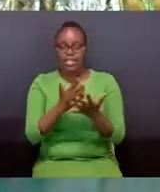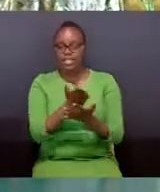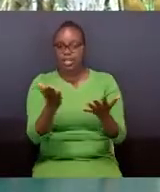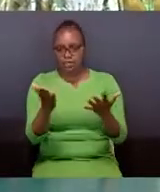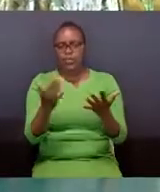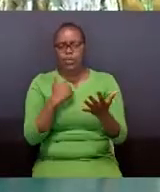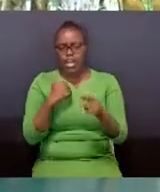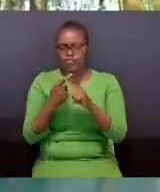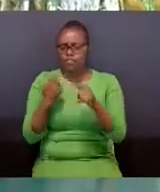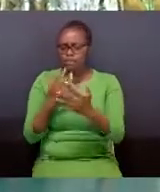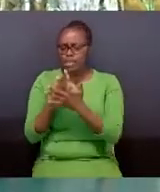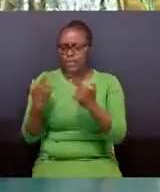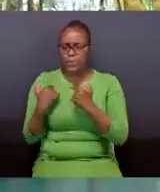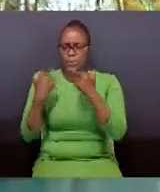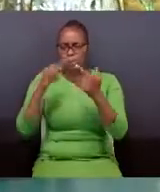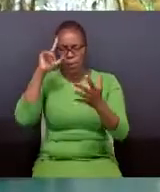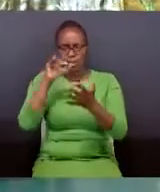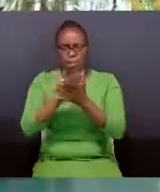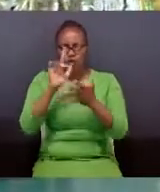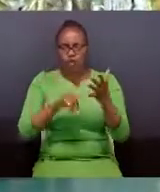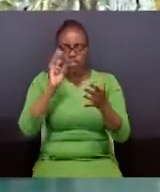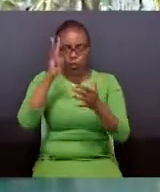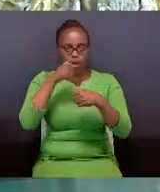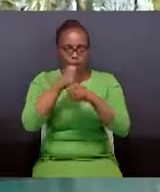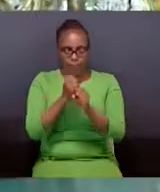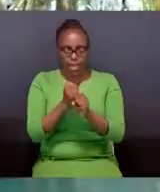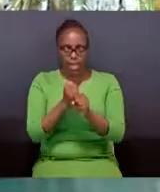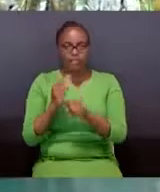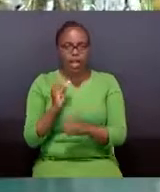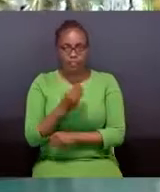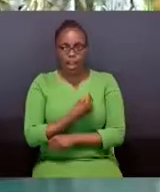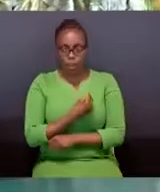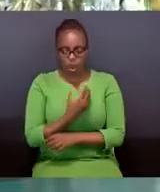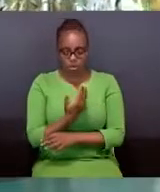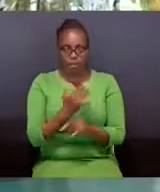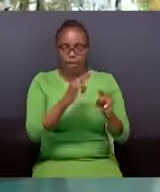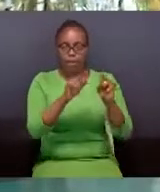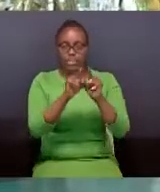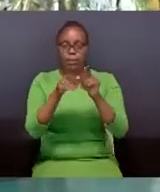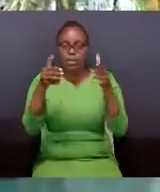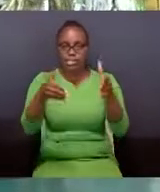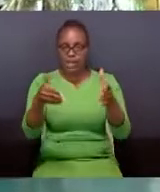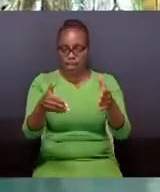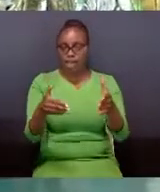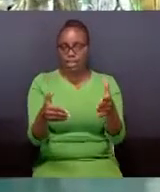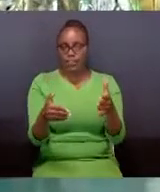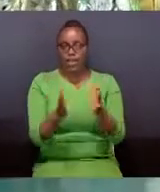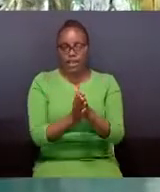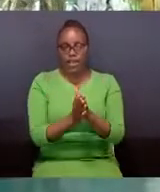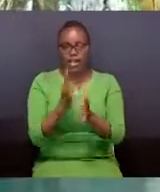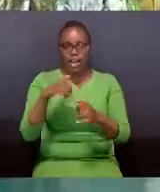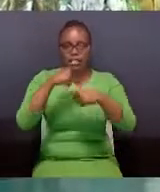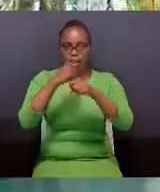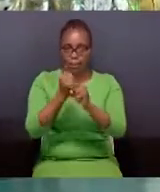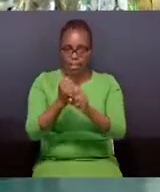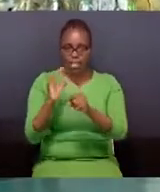from somewhere. Some didn't even believe that we are going to make our careers. But now we are here, and we have made